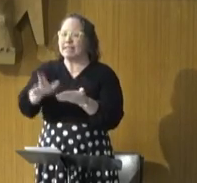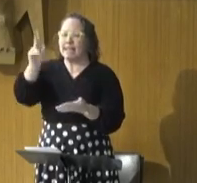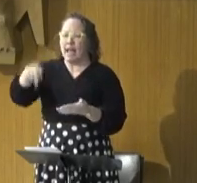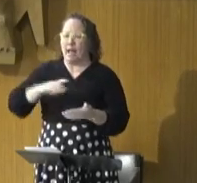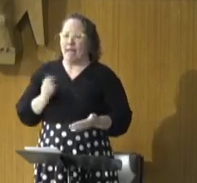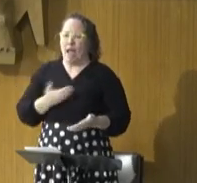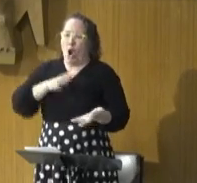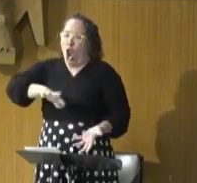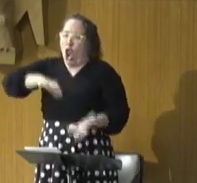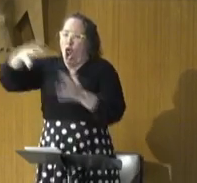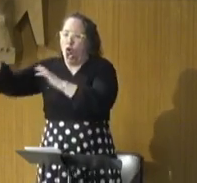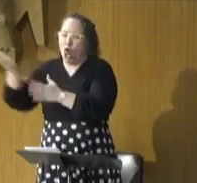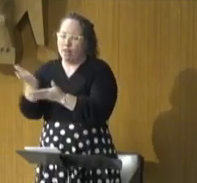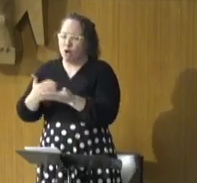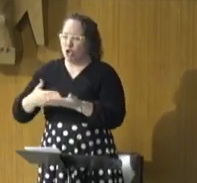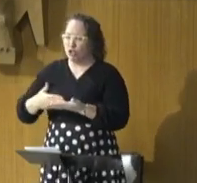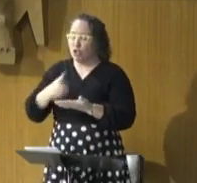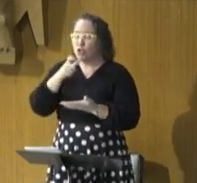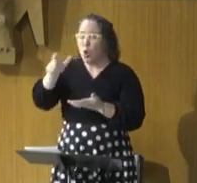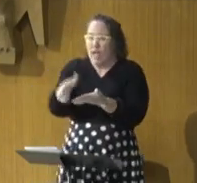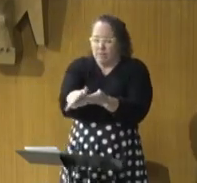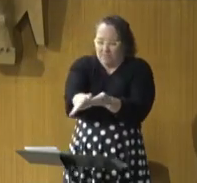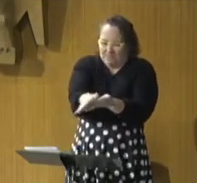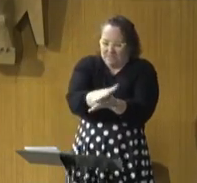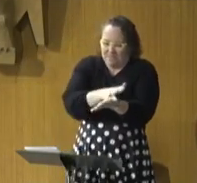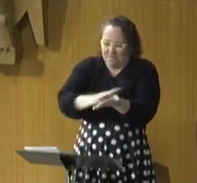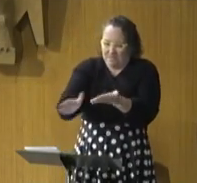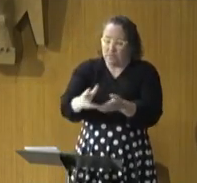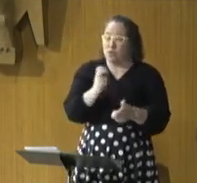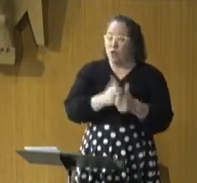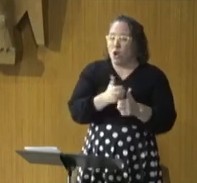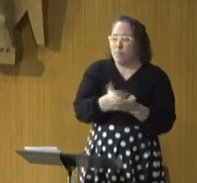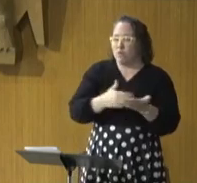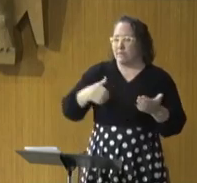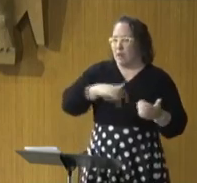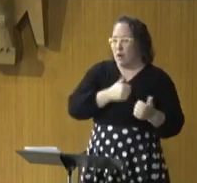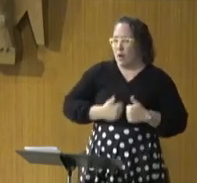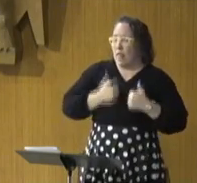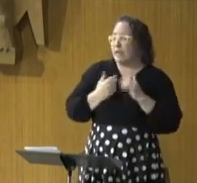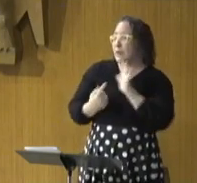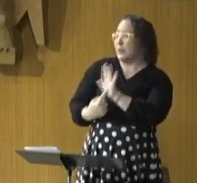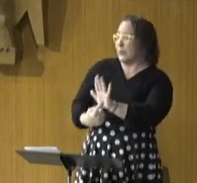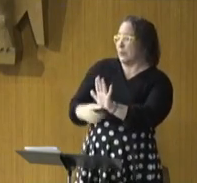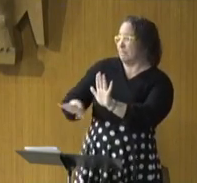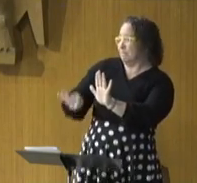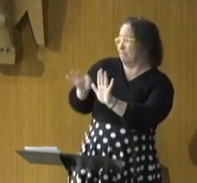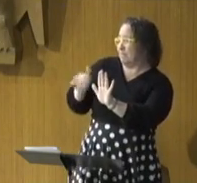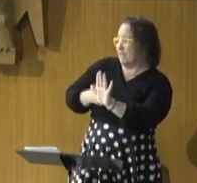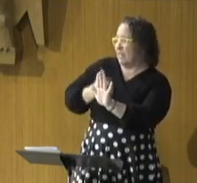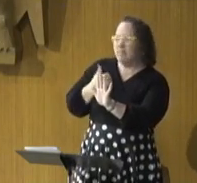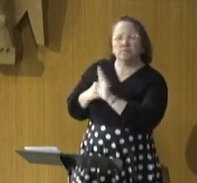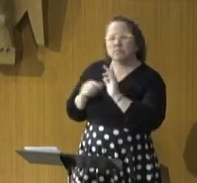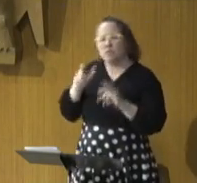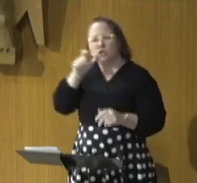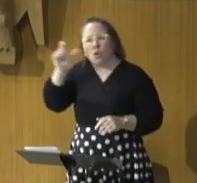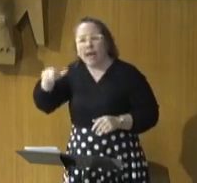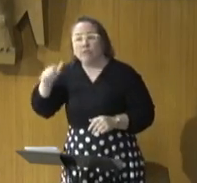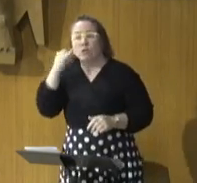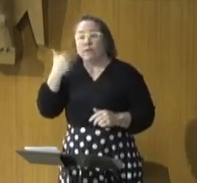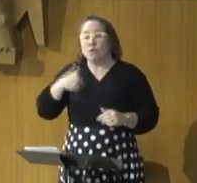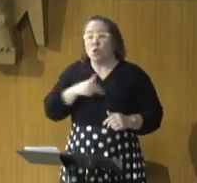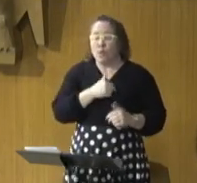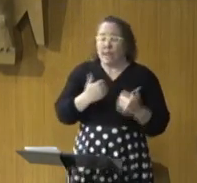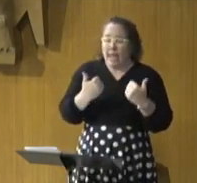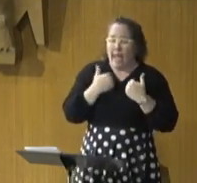our lives. We don't have to sanitize the hardships that we go through. And we can walk through a furnace and if we survive